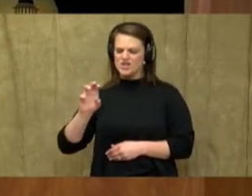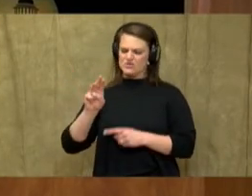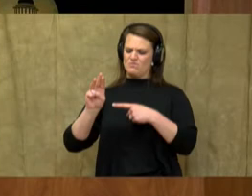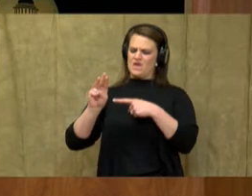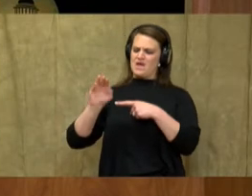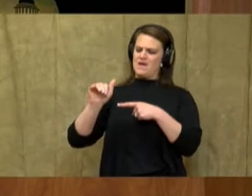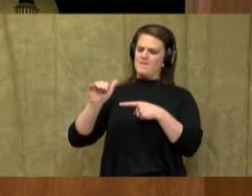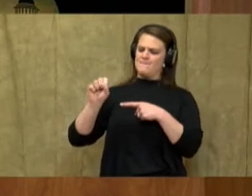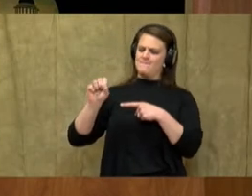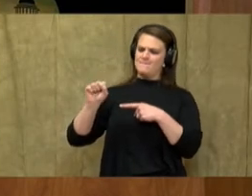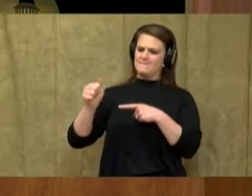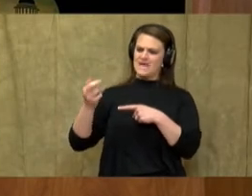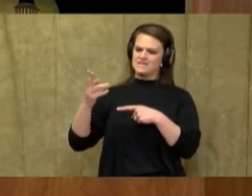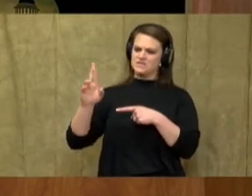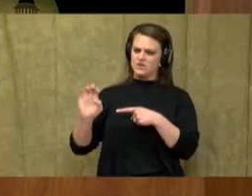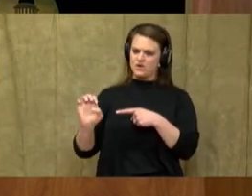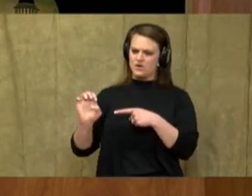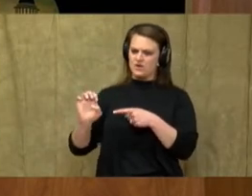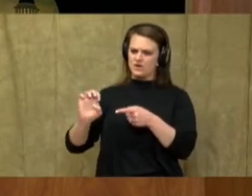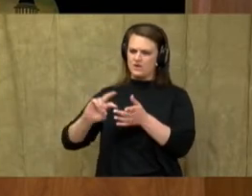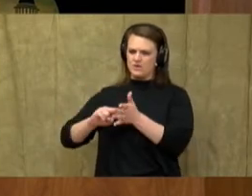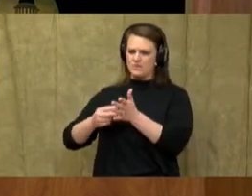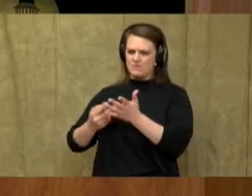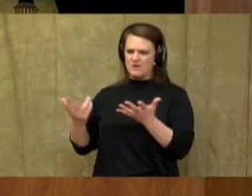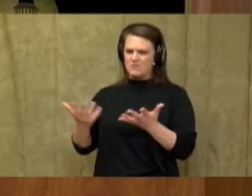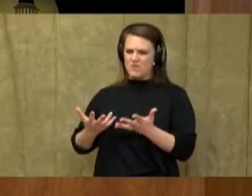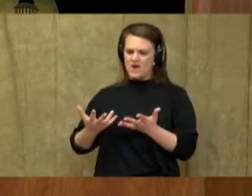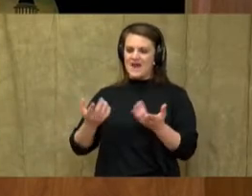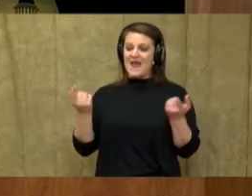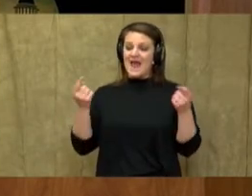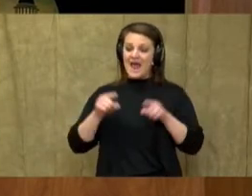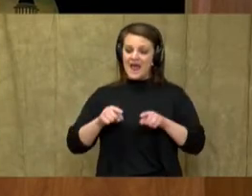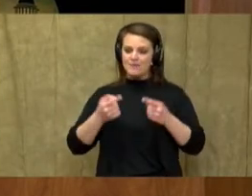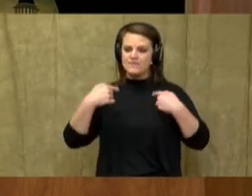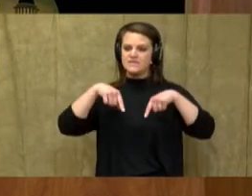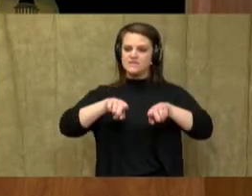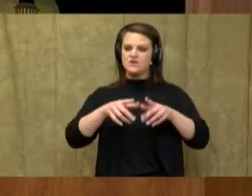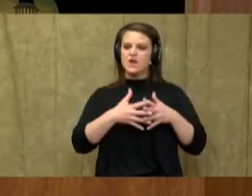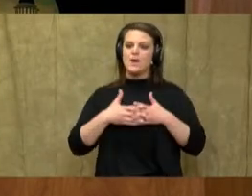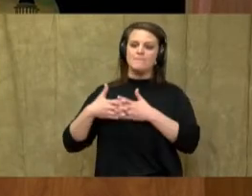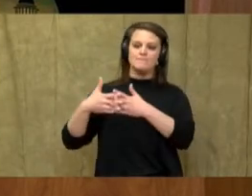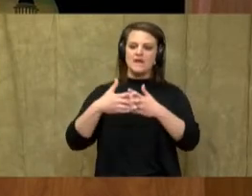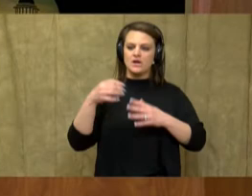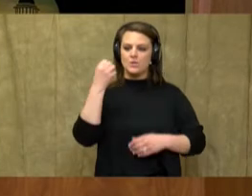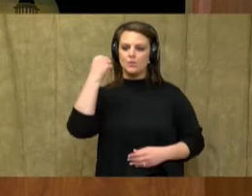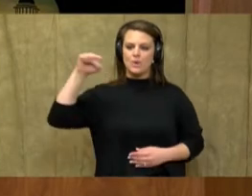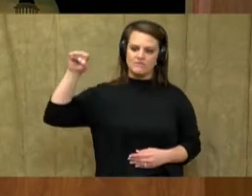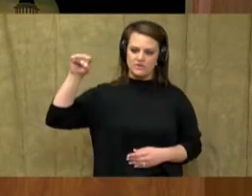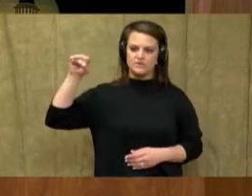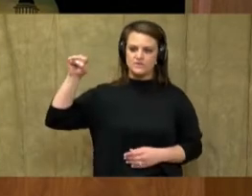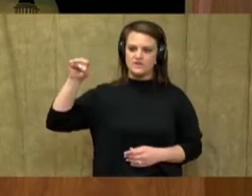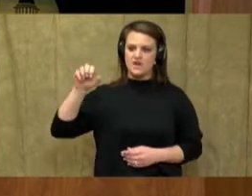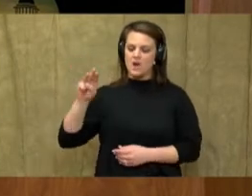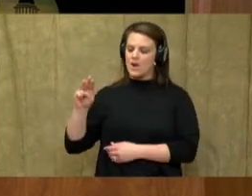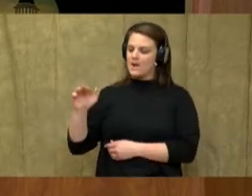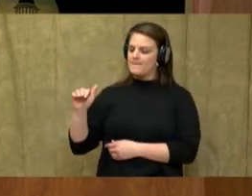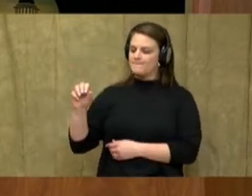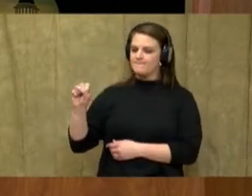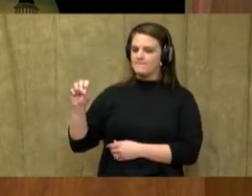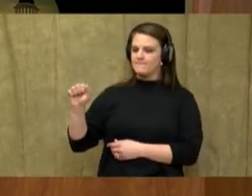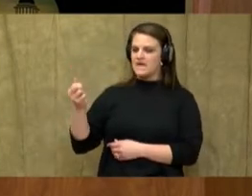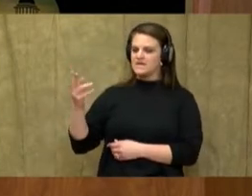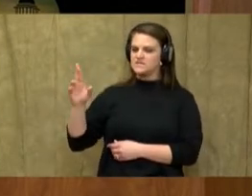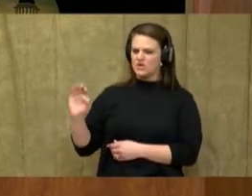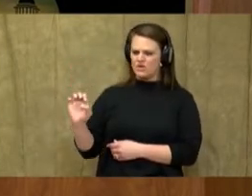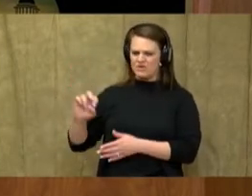massacre. Now, this has happened during the American Revolution, which we all studied. Do we know what massacre means?